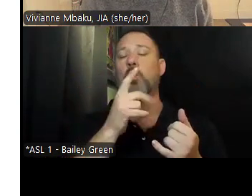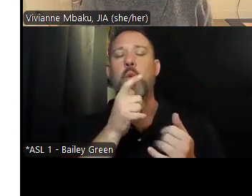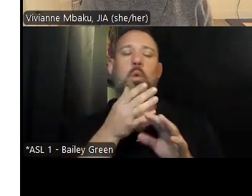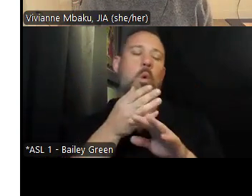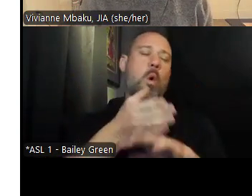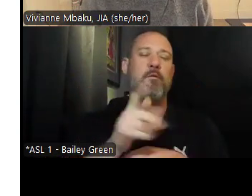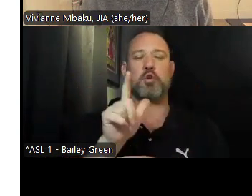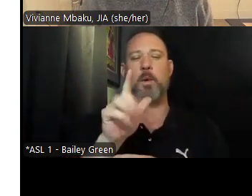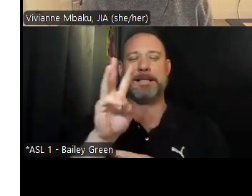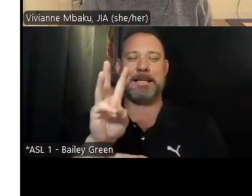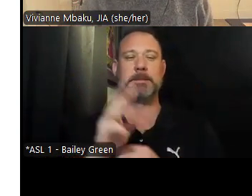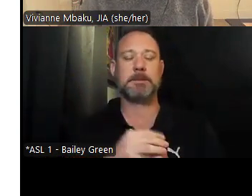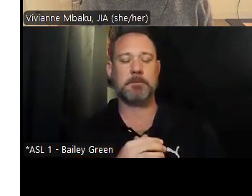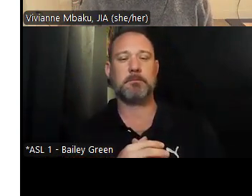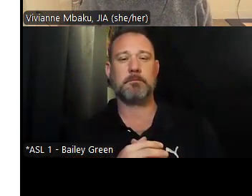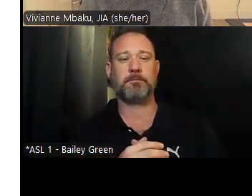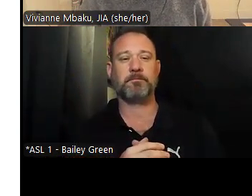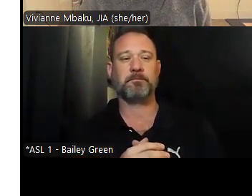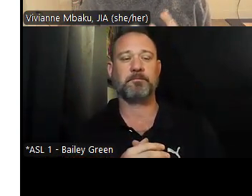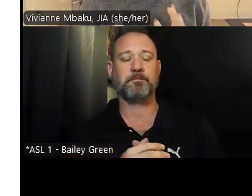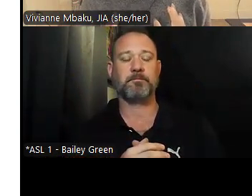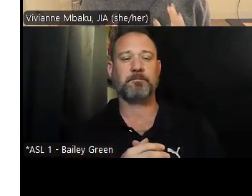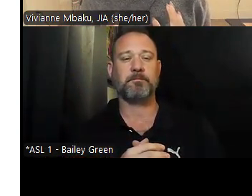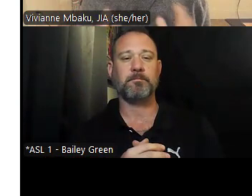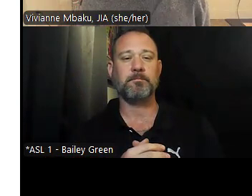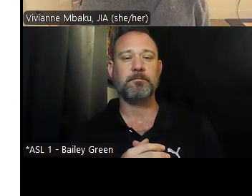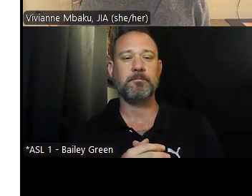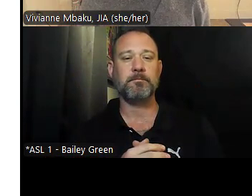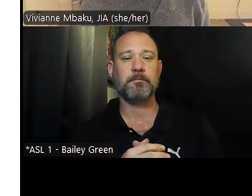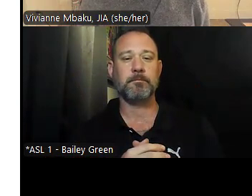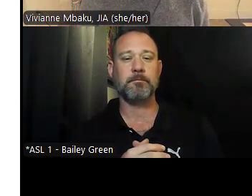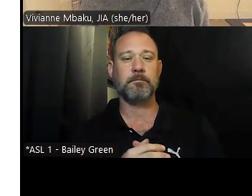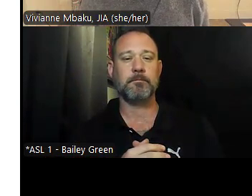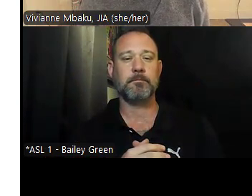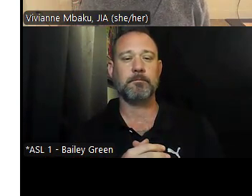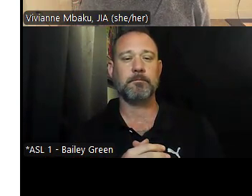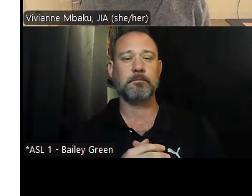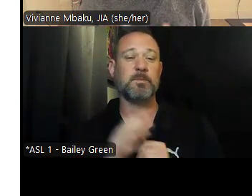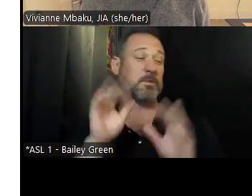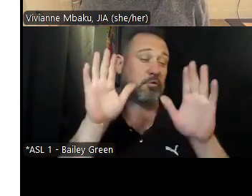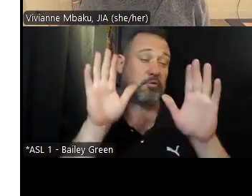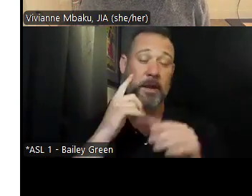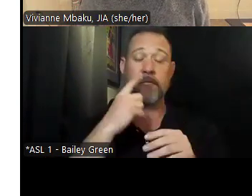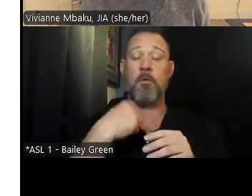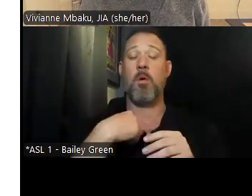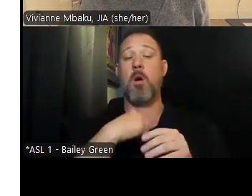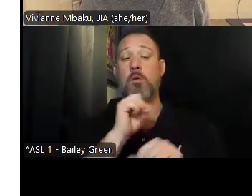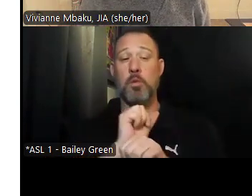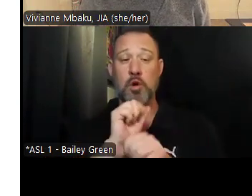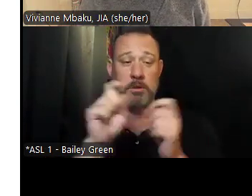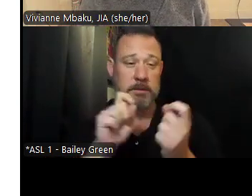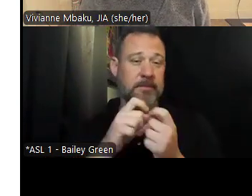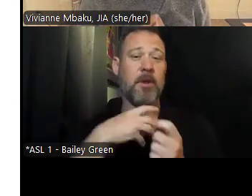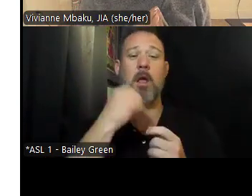over 26 years of age. So that's really great for our work in particular in